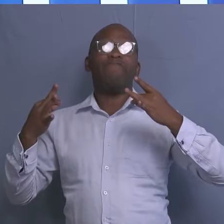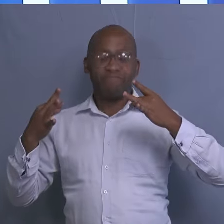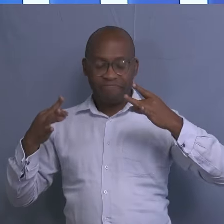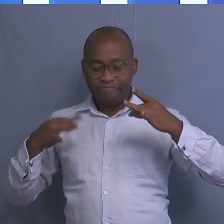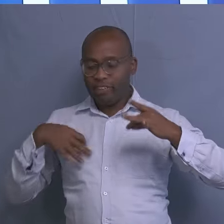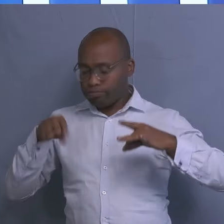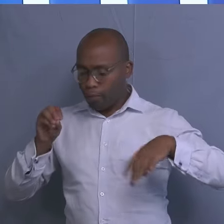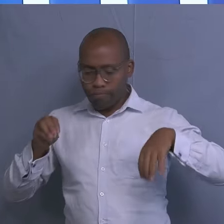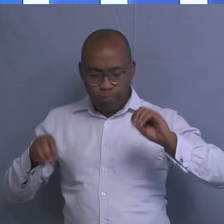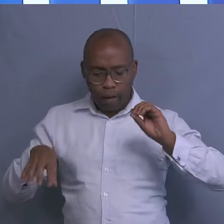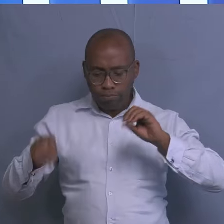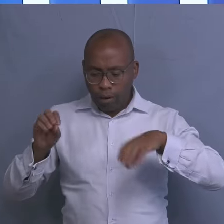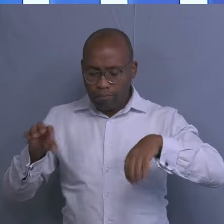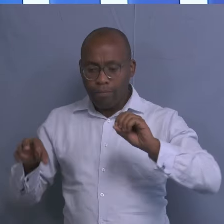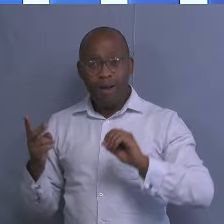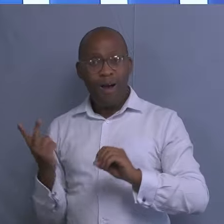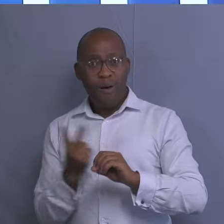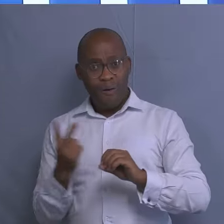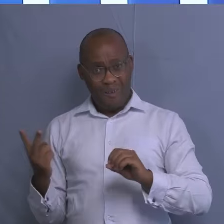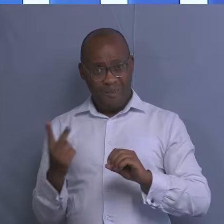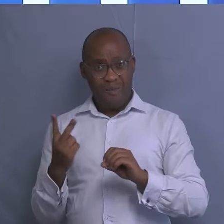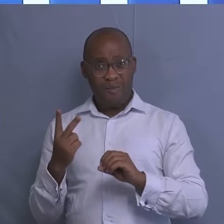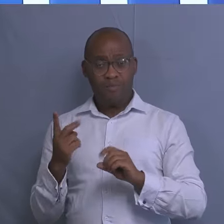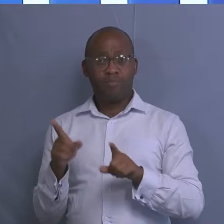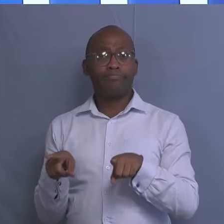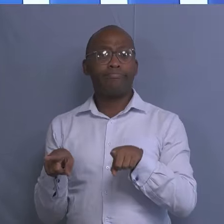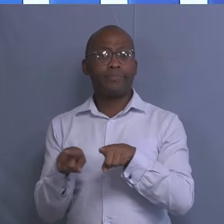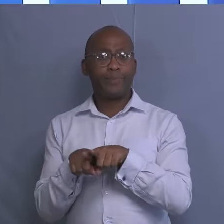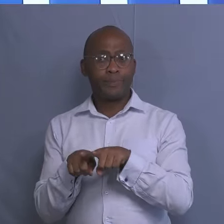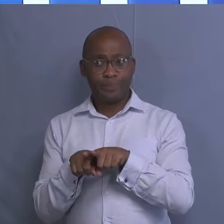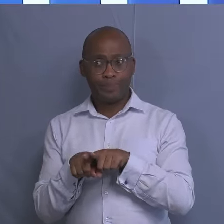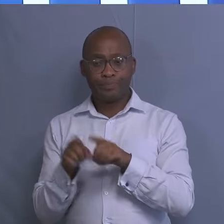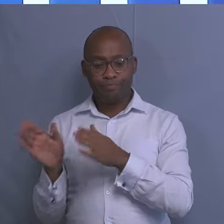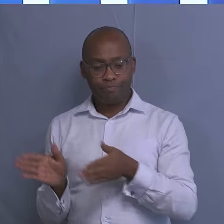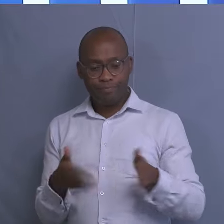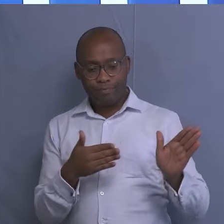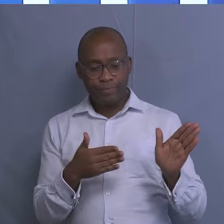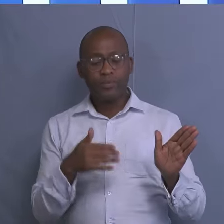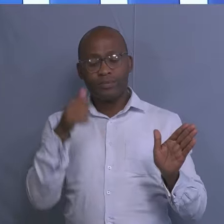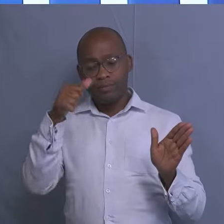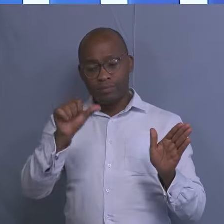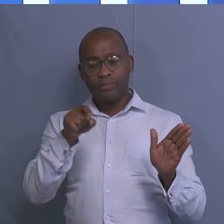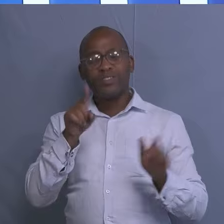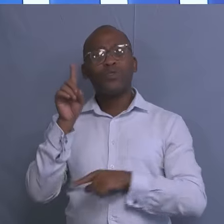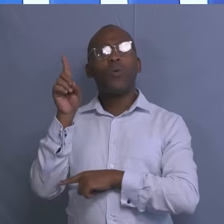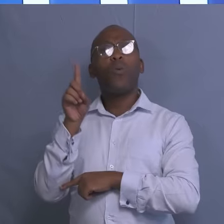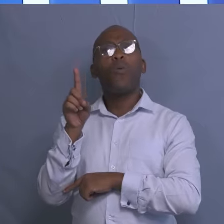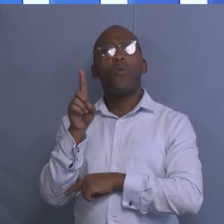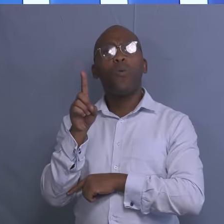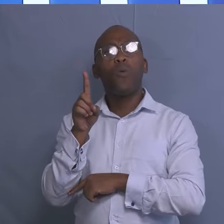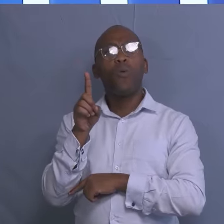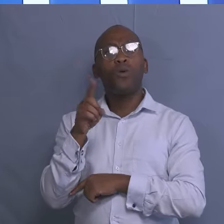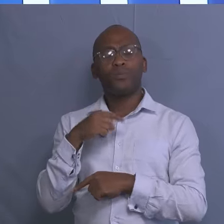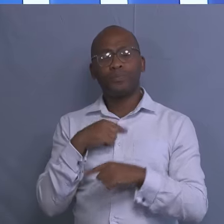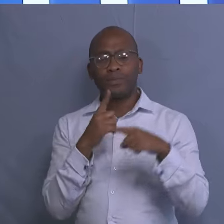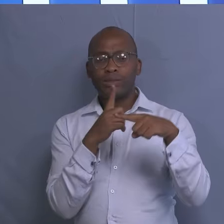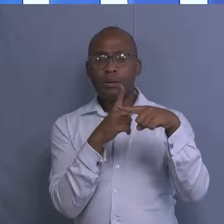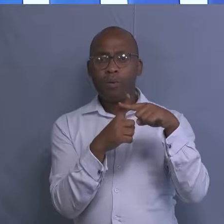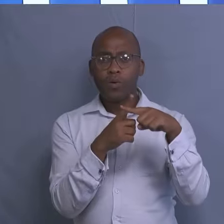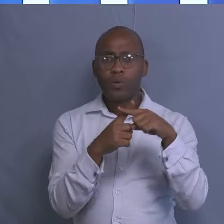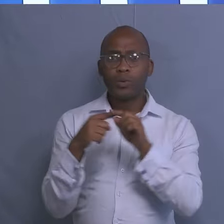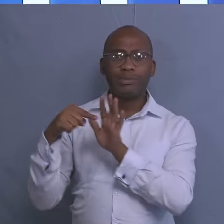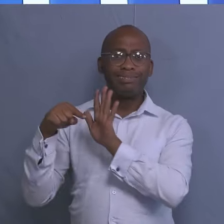Okay, now if I can move on to the next slide, which is now looking at the advantages and